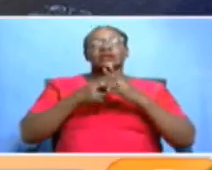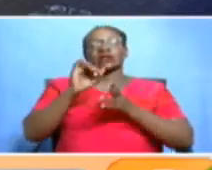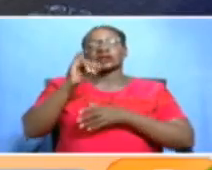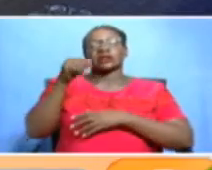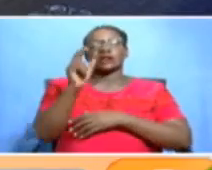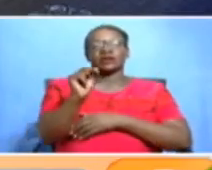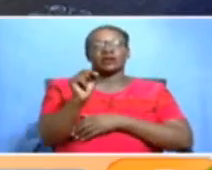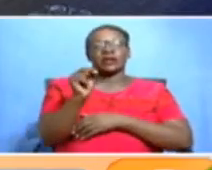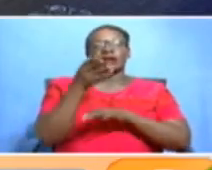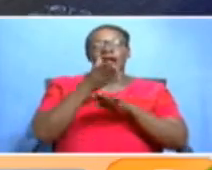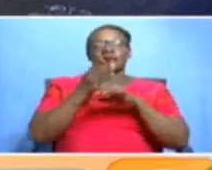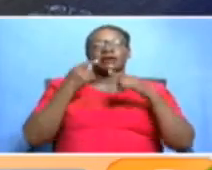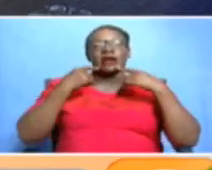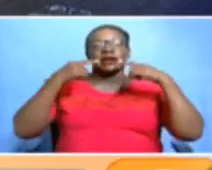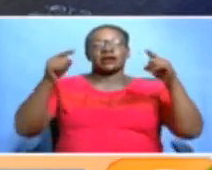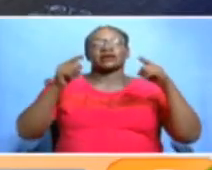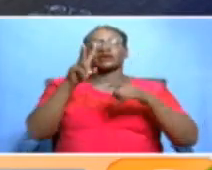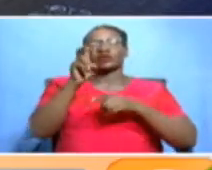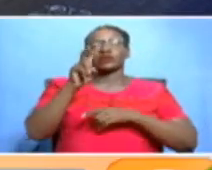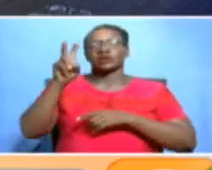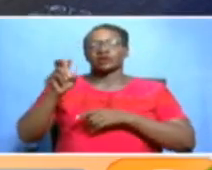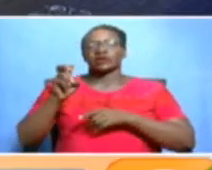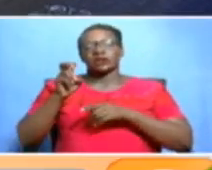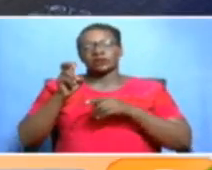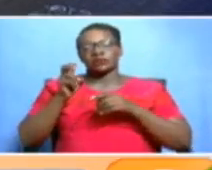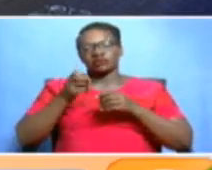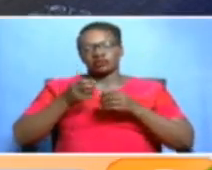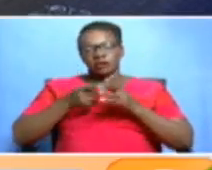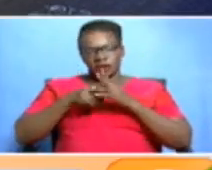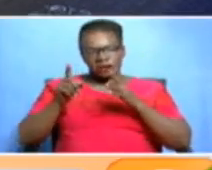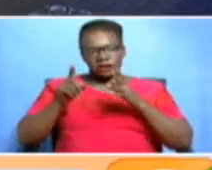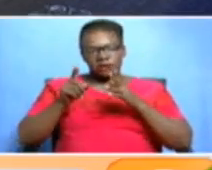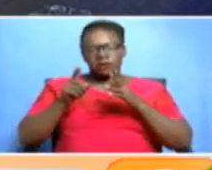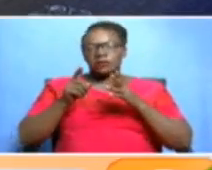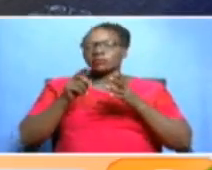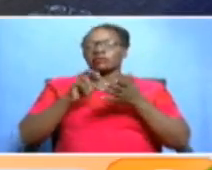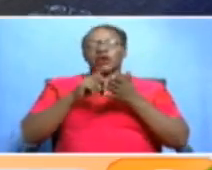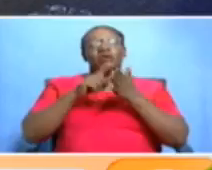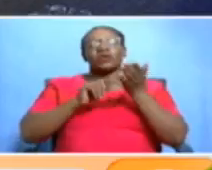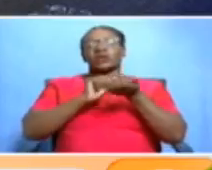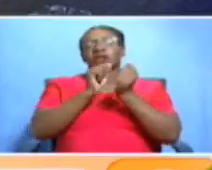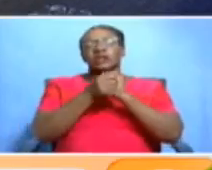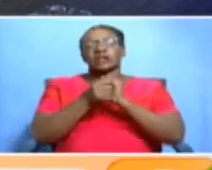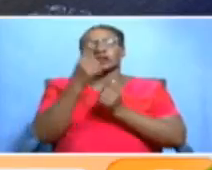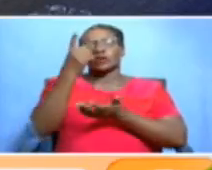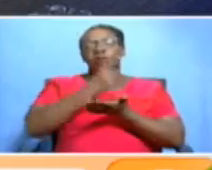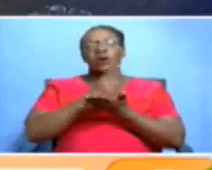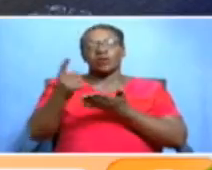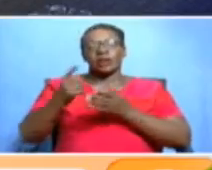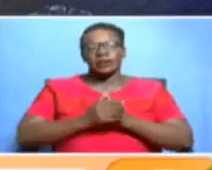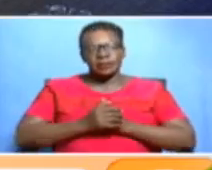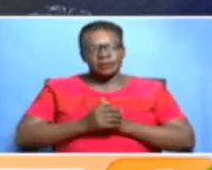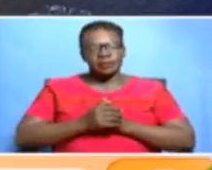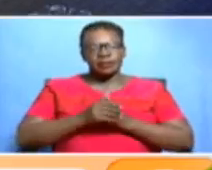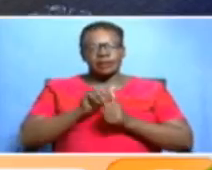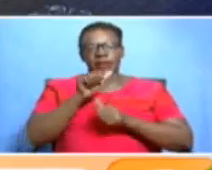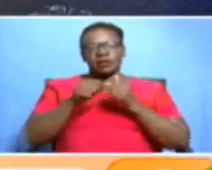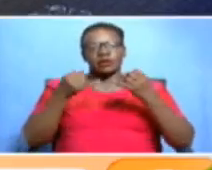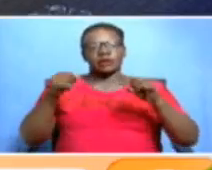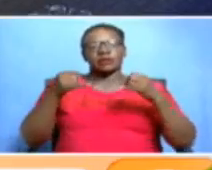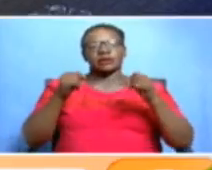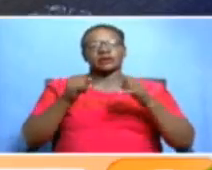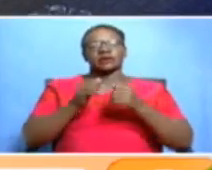days after she announced the 2020 rollout. So what exactly changed in the span of a week when the rollout was put on